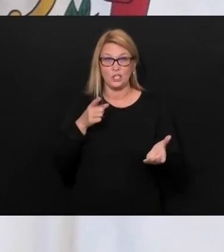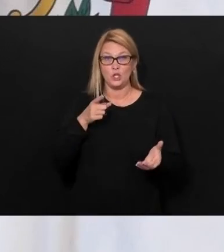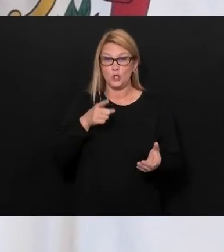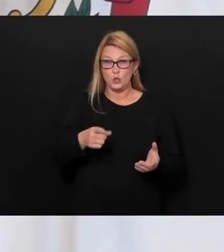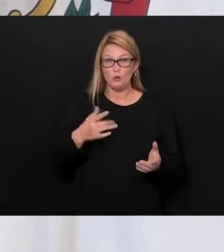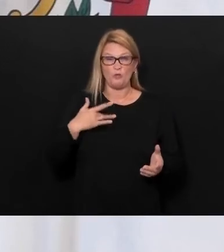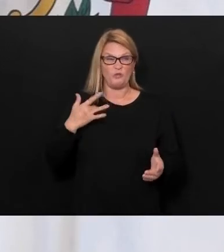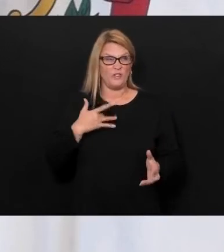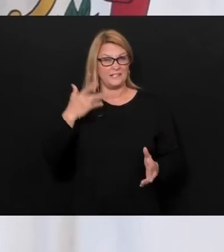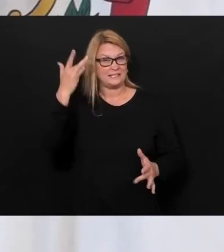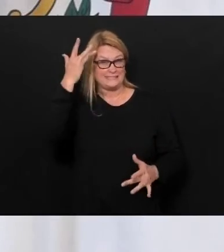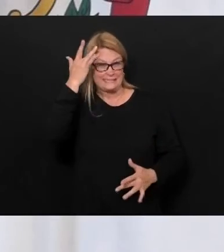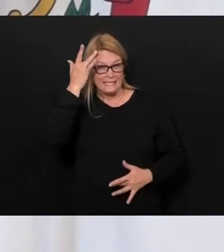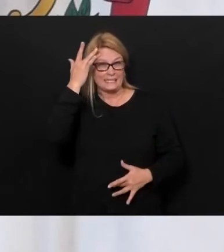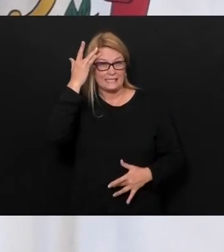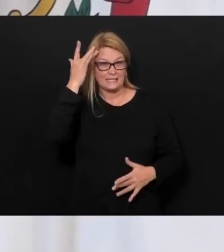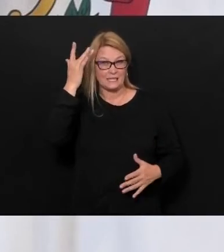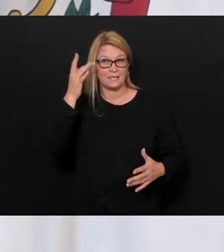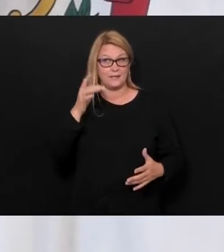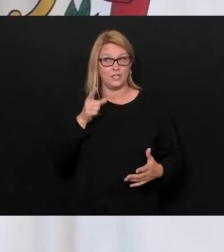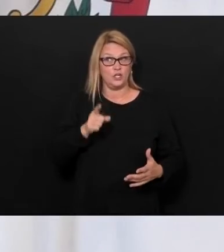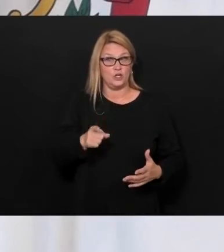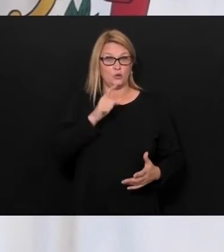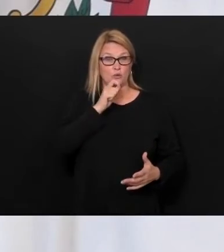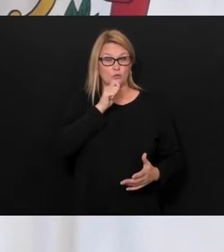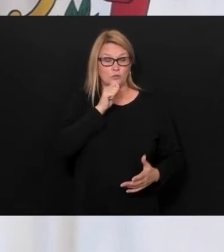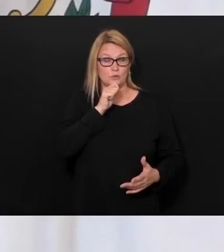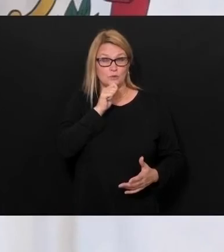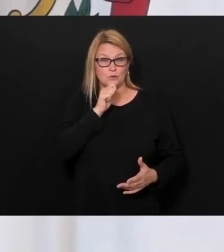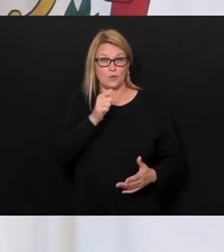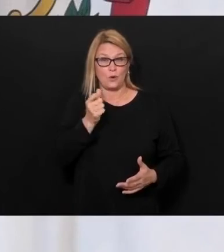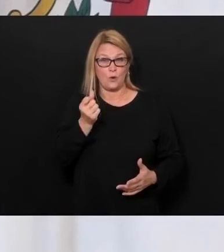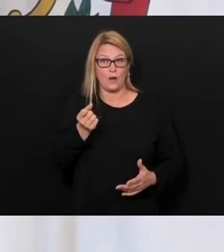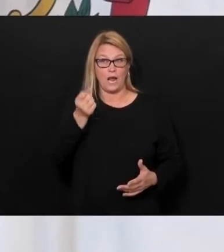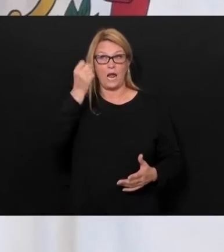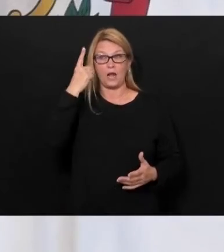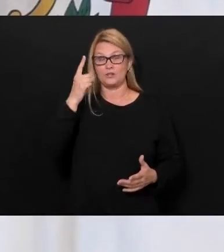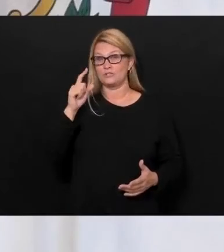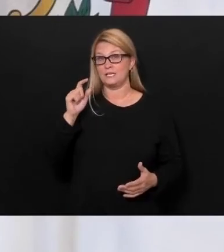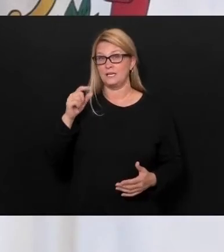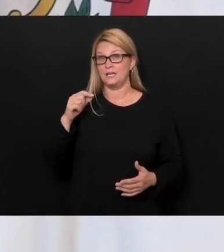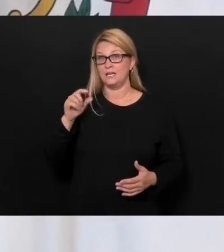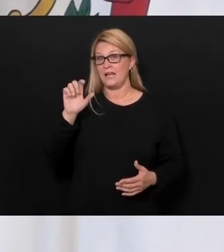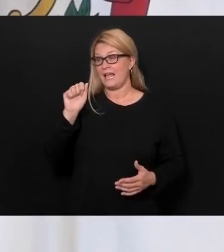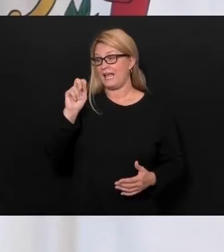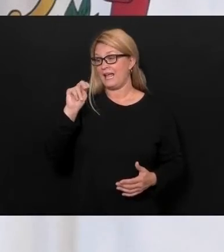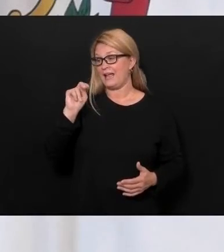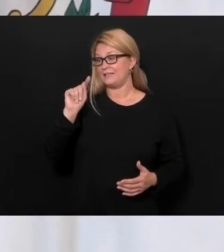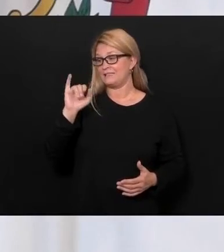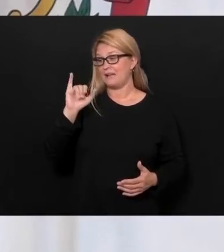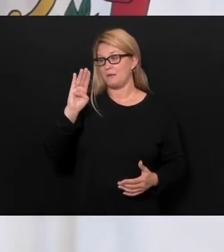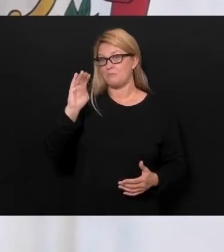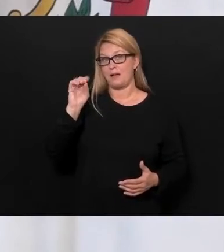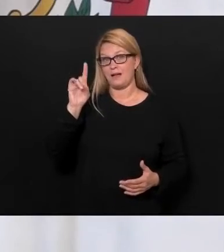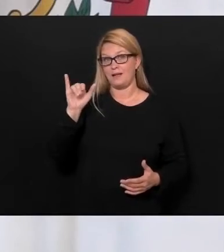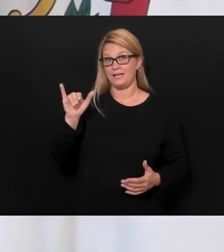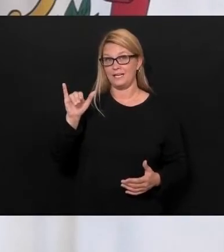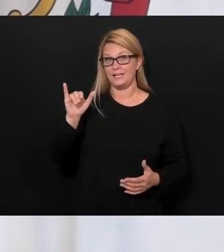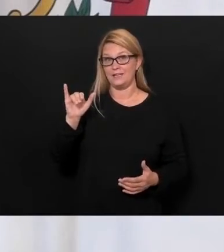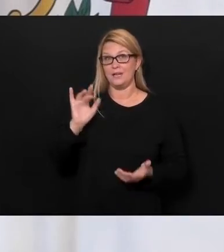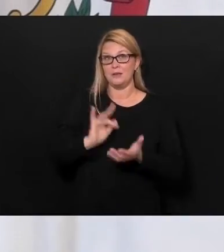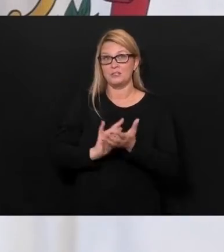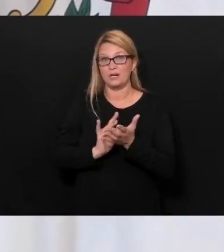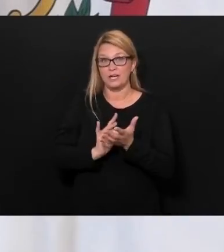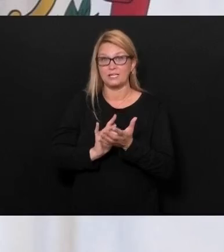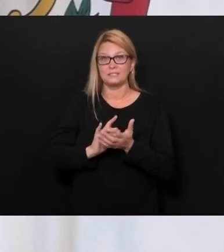symptom, you don't realize the antibody drugs that our president took, that Rudy Giuliani